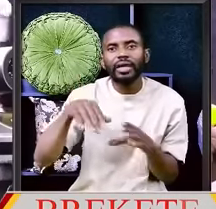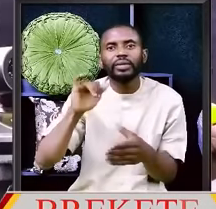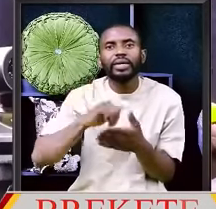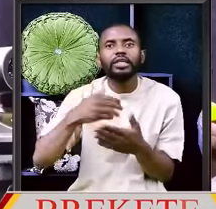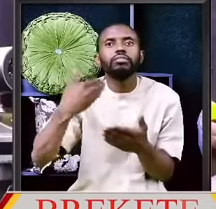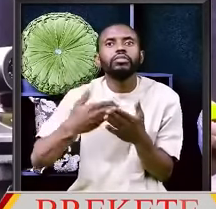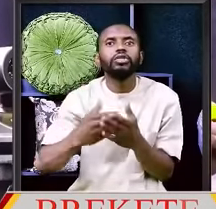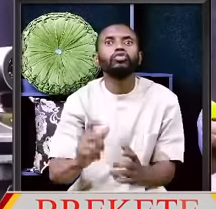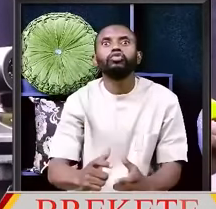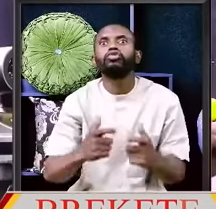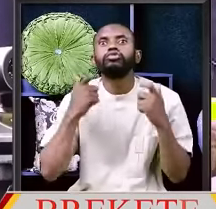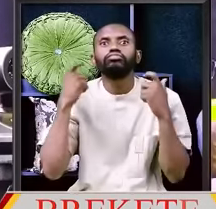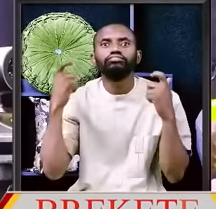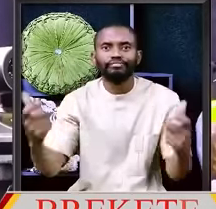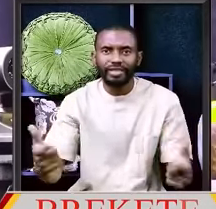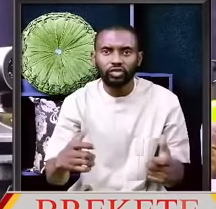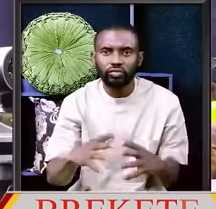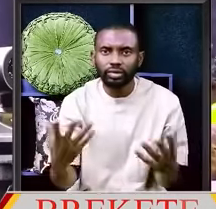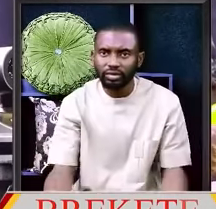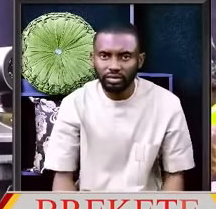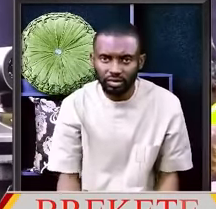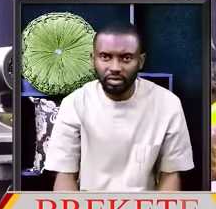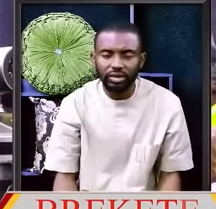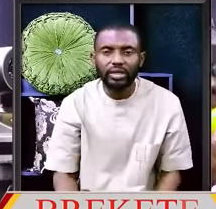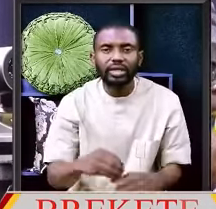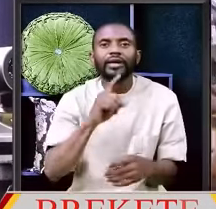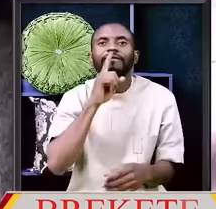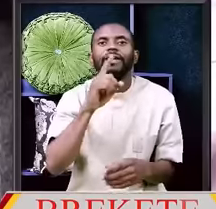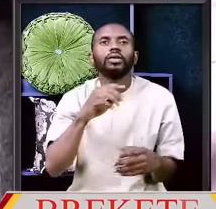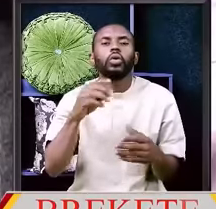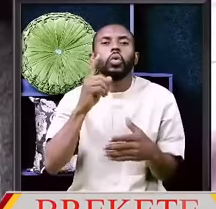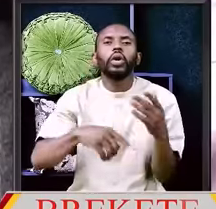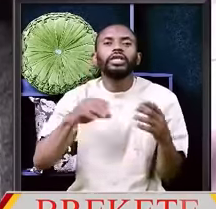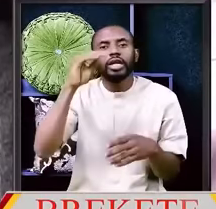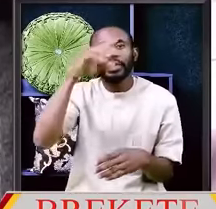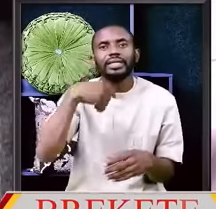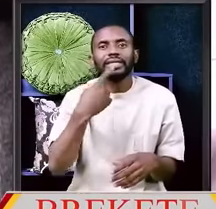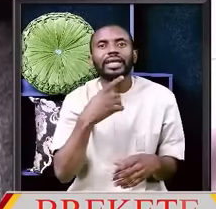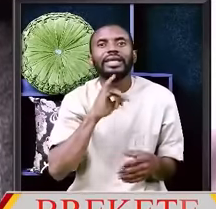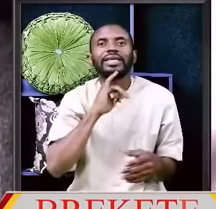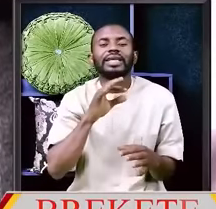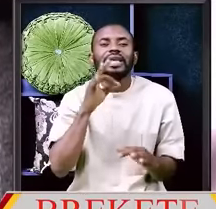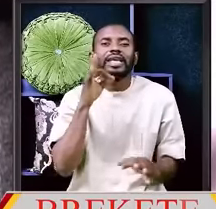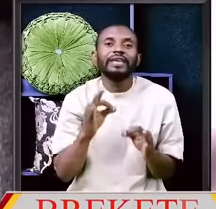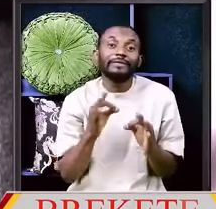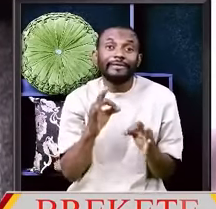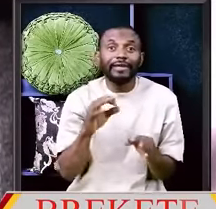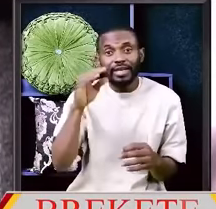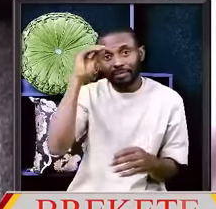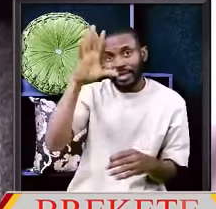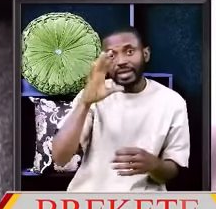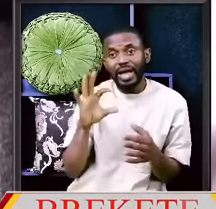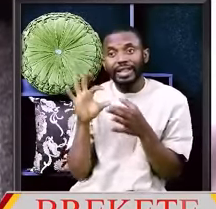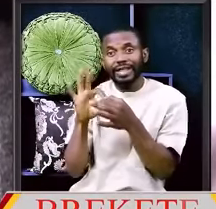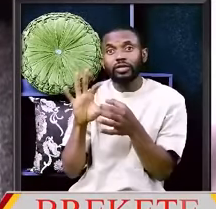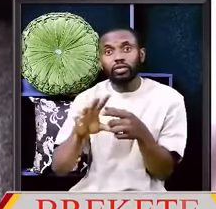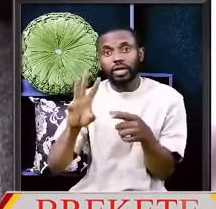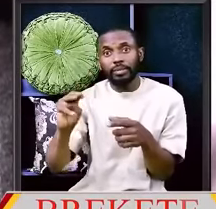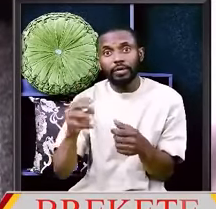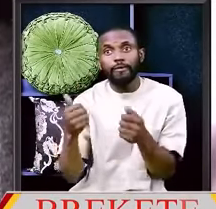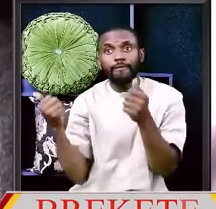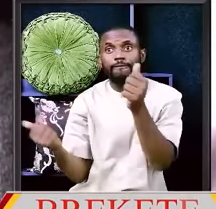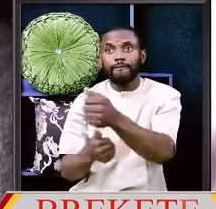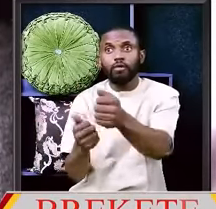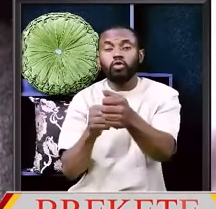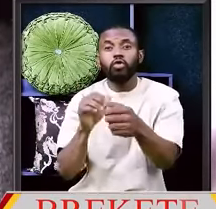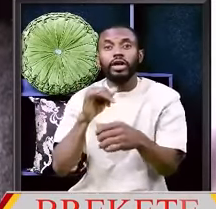much. Okay, go ahead. If I waiting the man talk, the last time when me and I speak, it say the person when he attached to Ram, we full